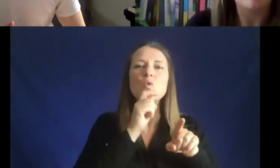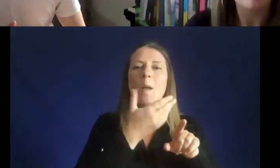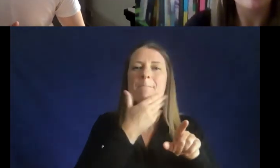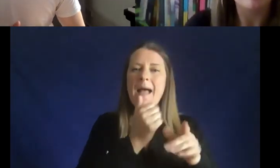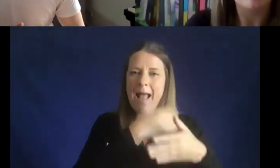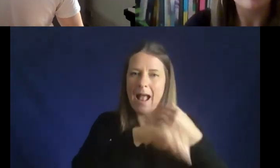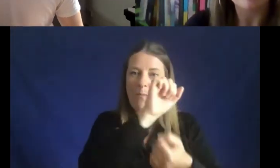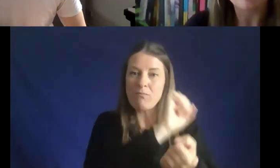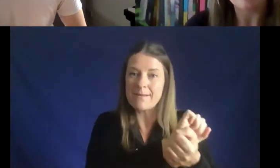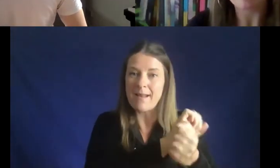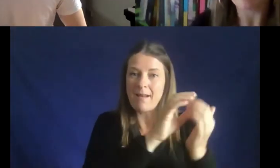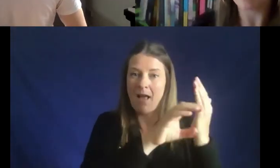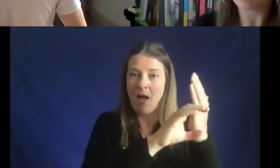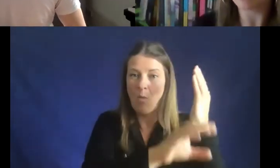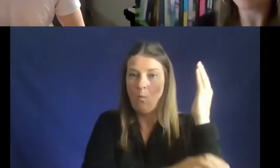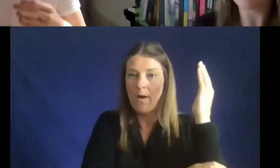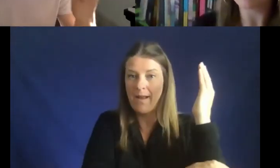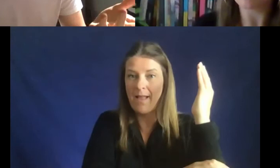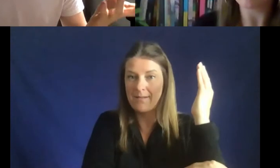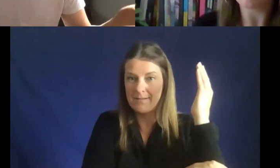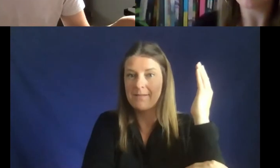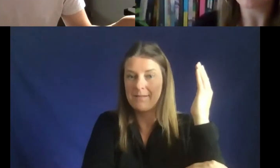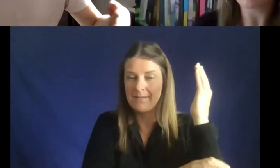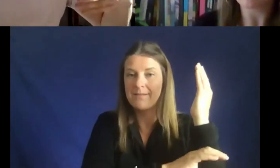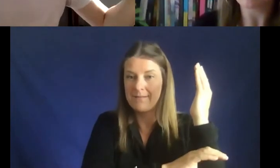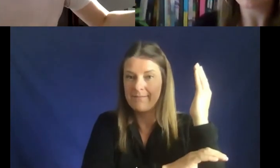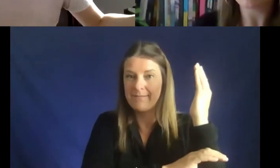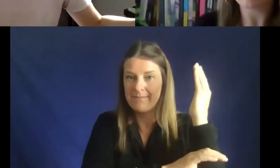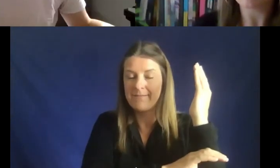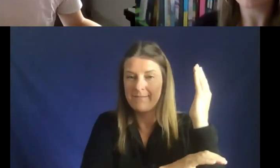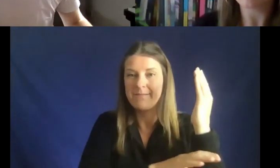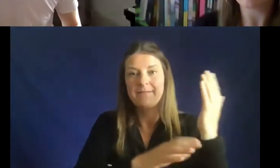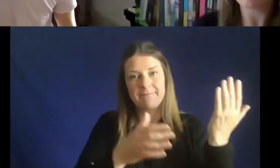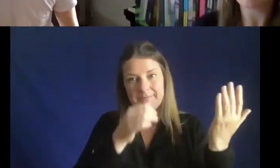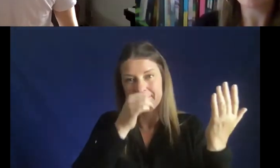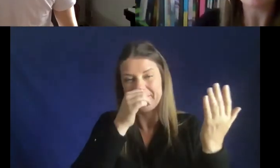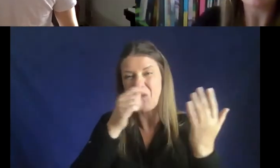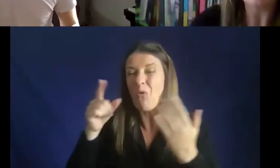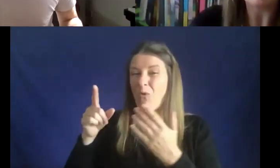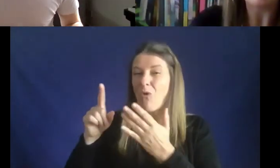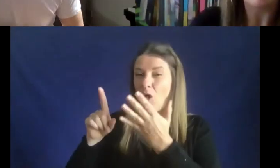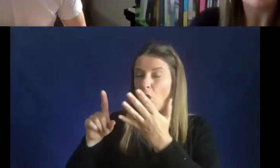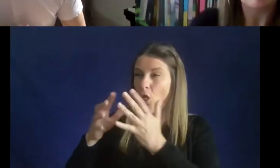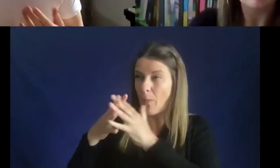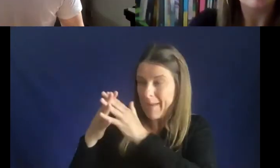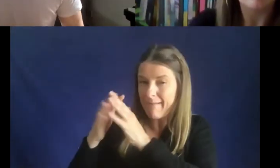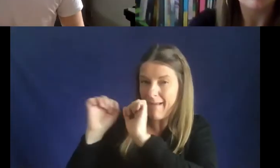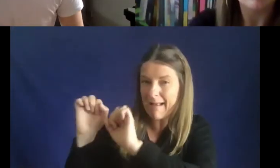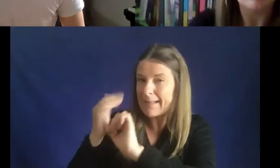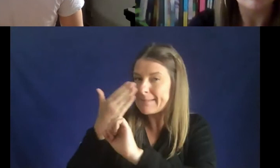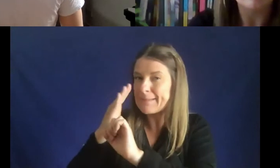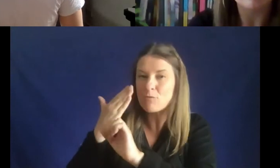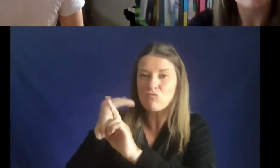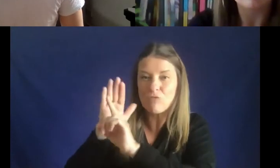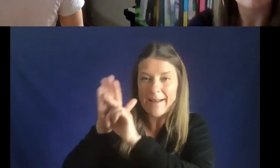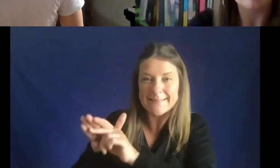so, as it is for race in the US, I think that in Scotland it's more class based. But yeah, like I say, I've not done the